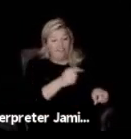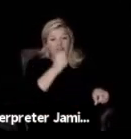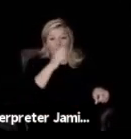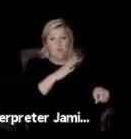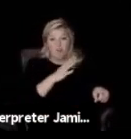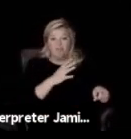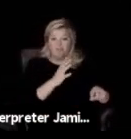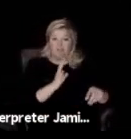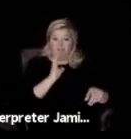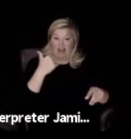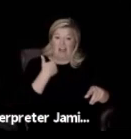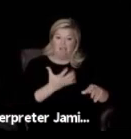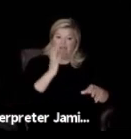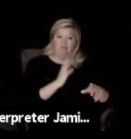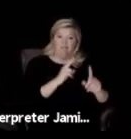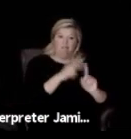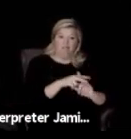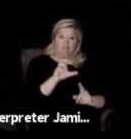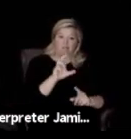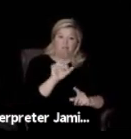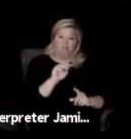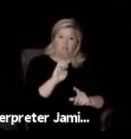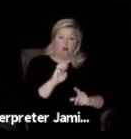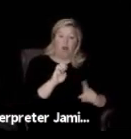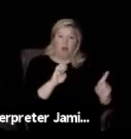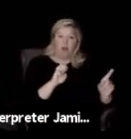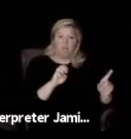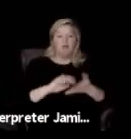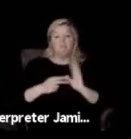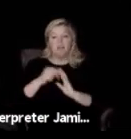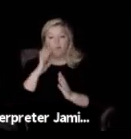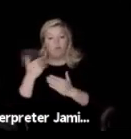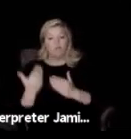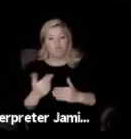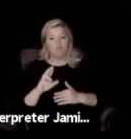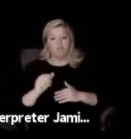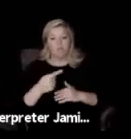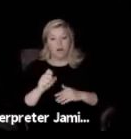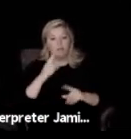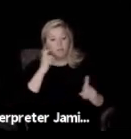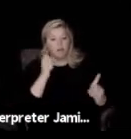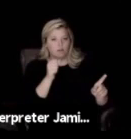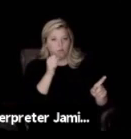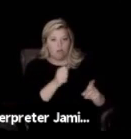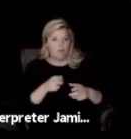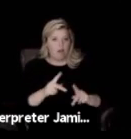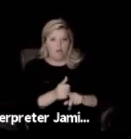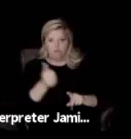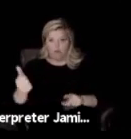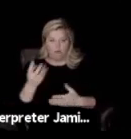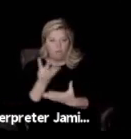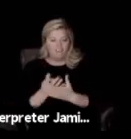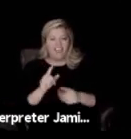relations. That hit me hard. But the only reason why it hit me hard is because I had connected with